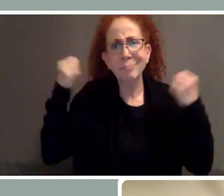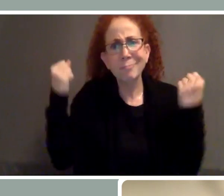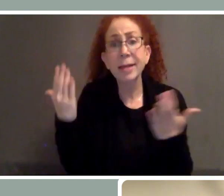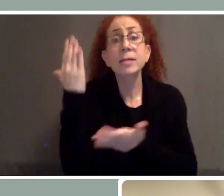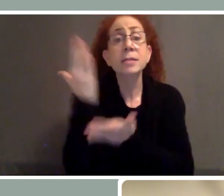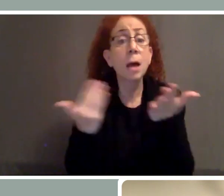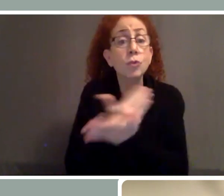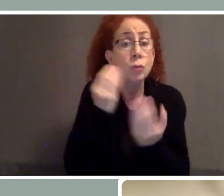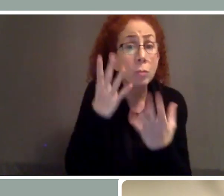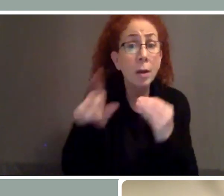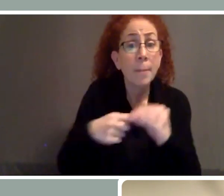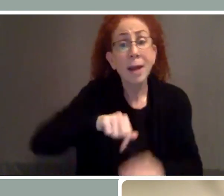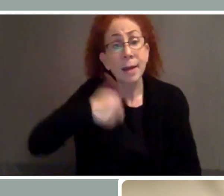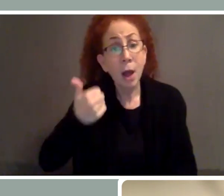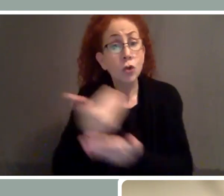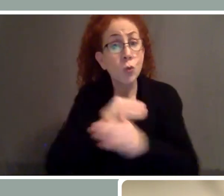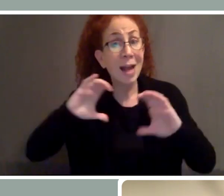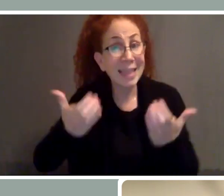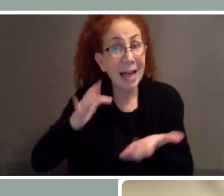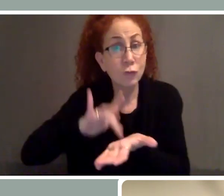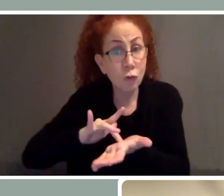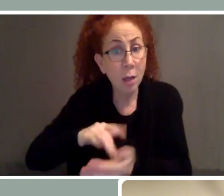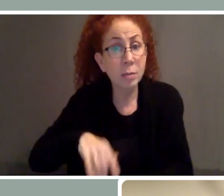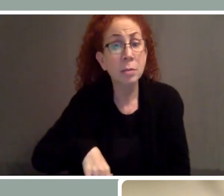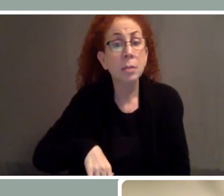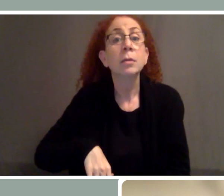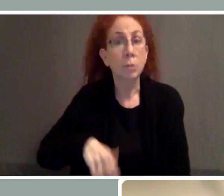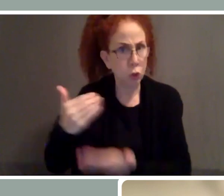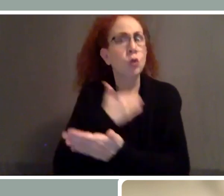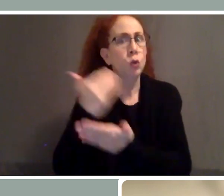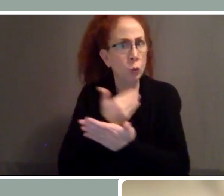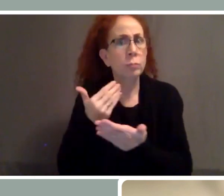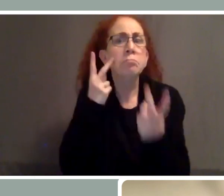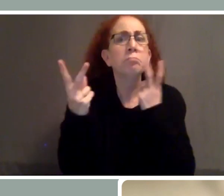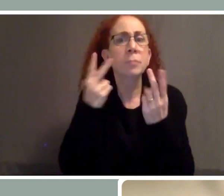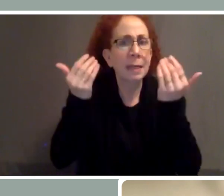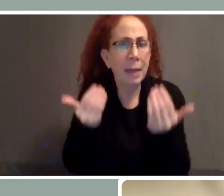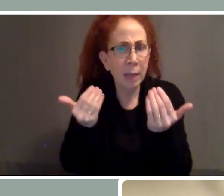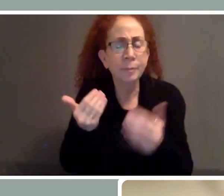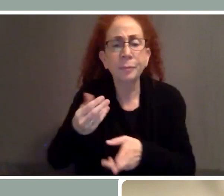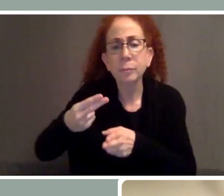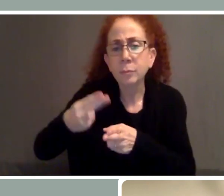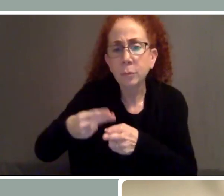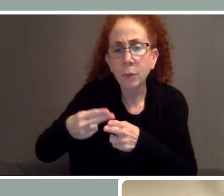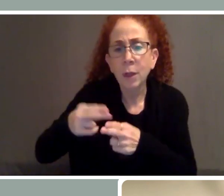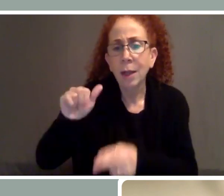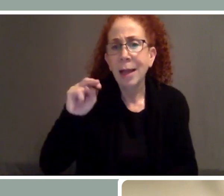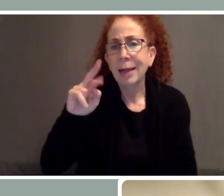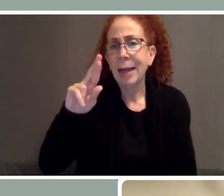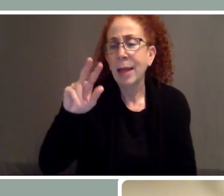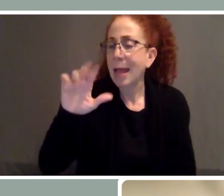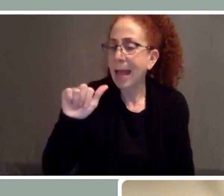on another new class of drugs that has really come on the scene, what's known as antibody